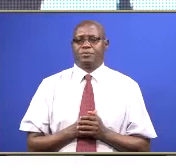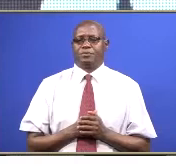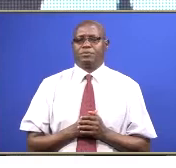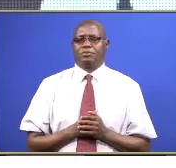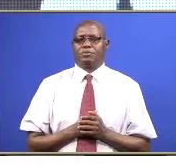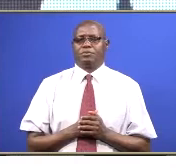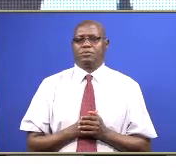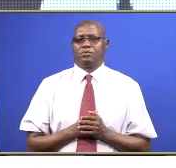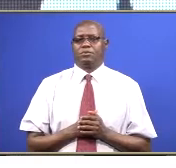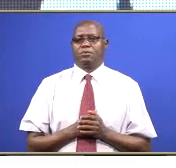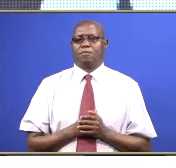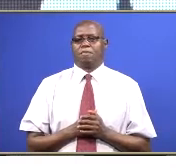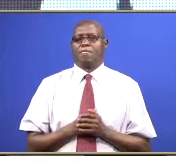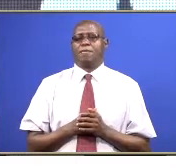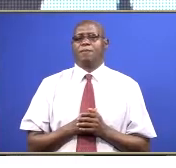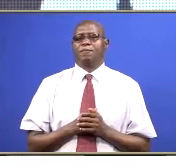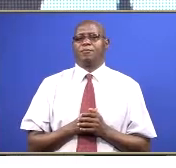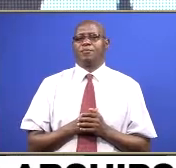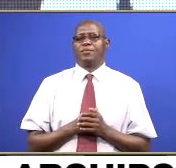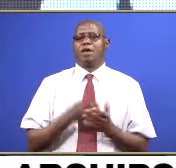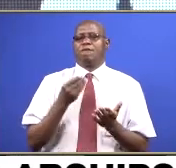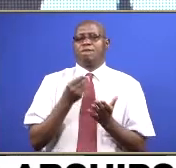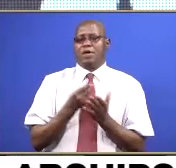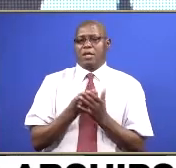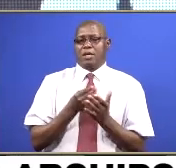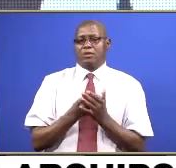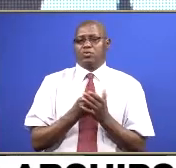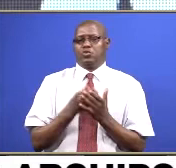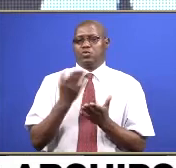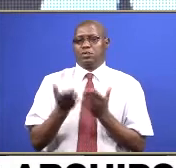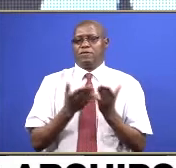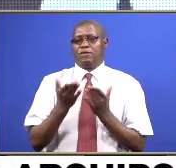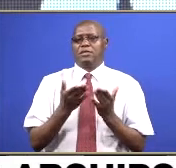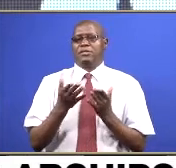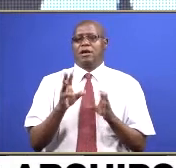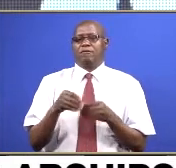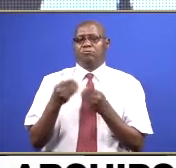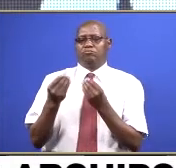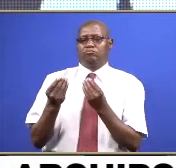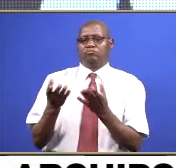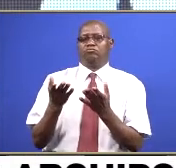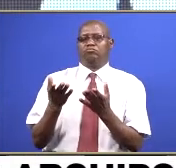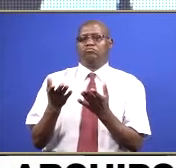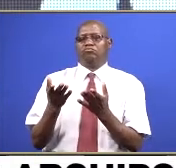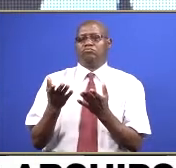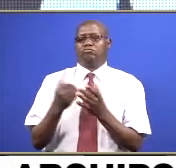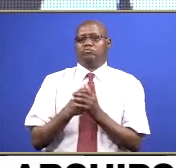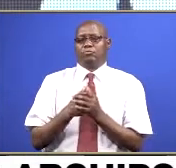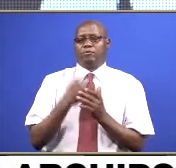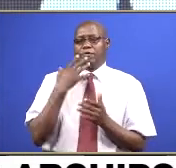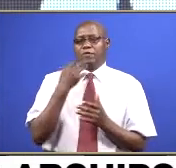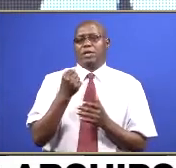Enwealth Financial Services has today awarded 150 students set to join secondary school with